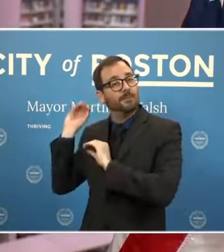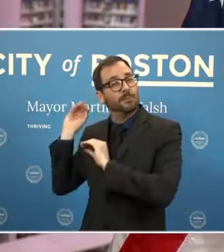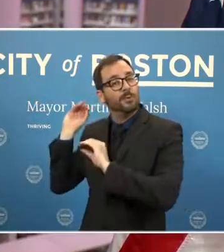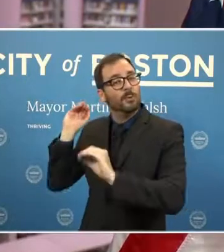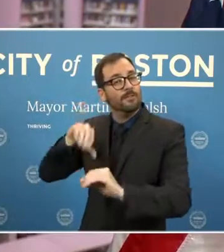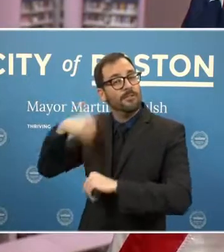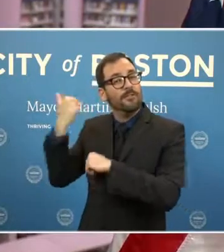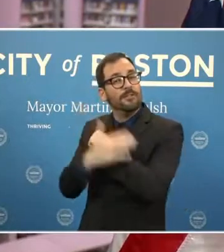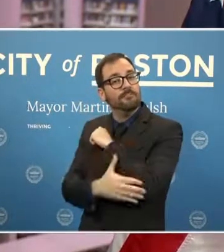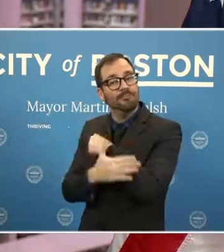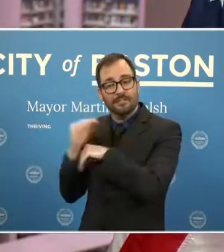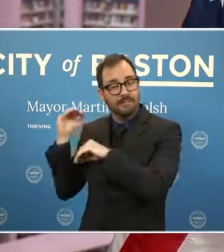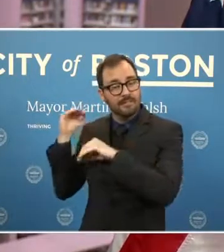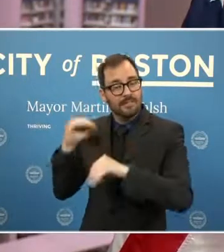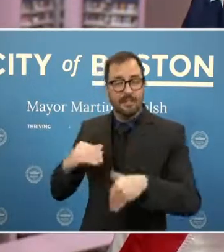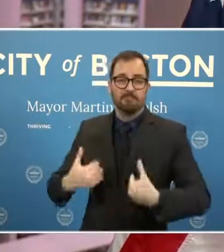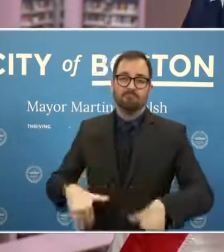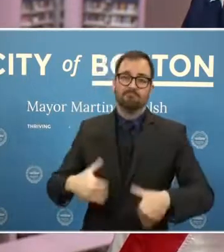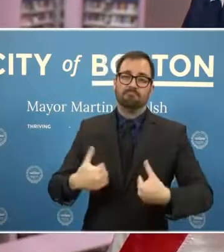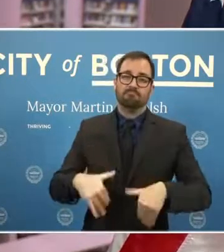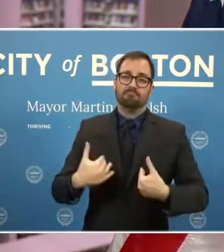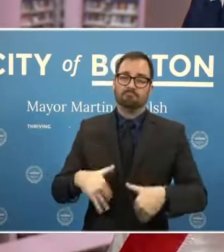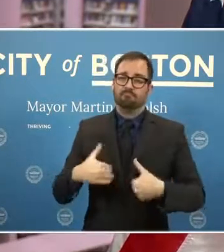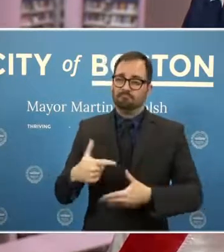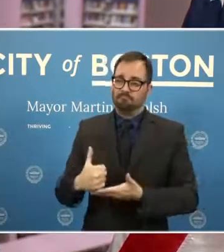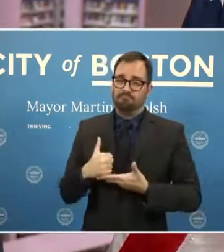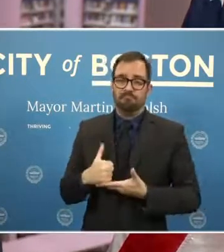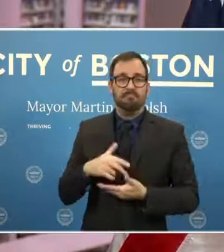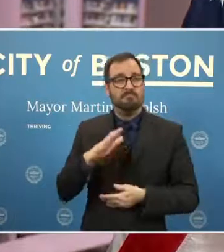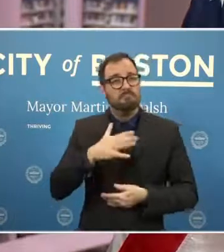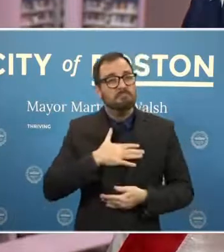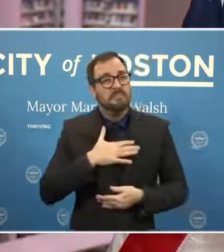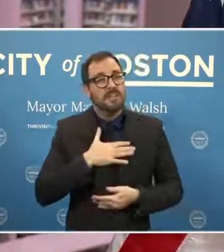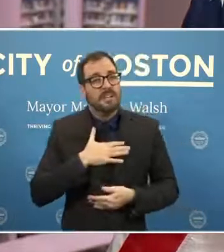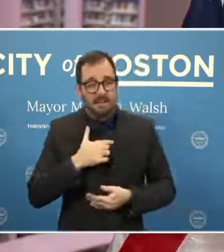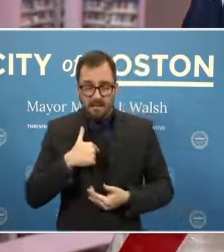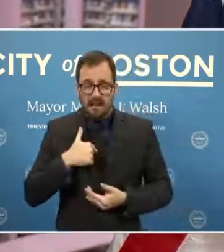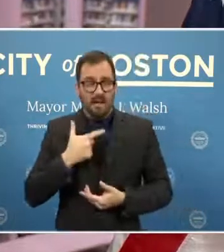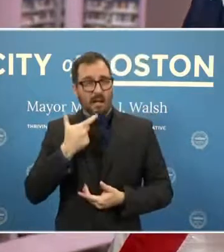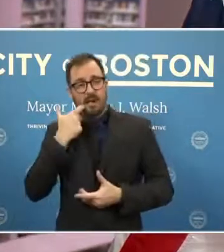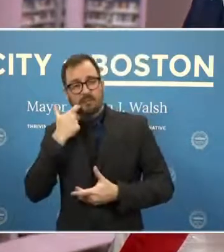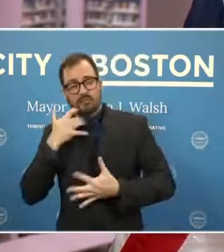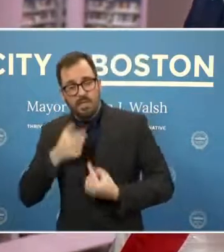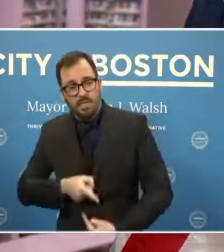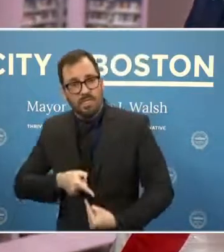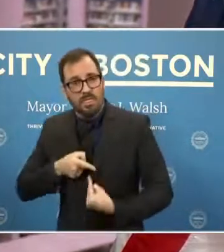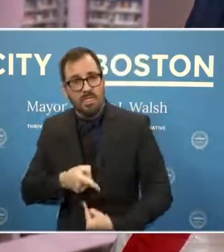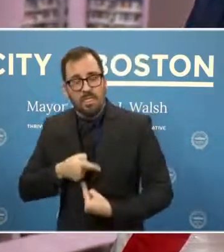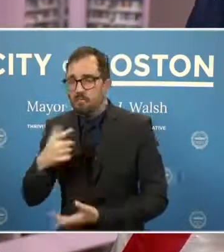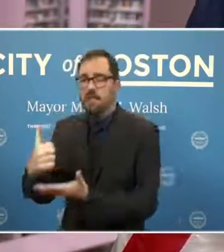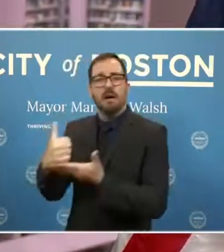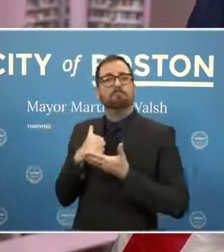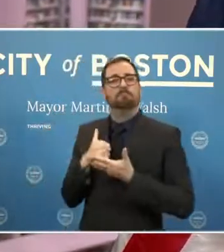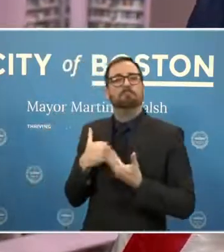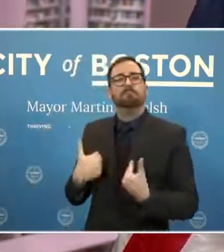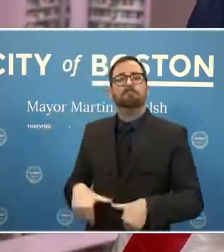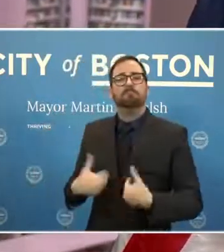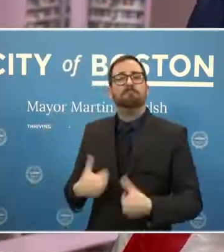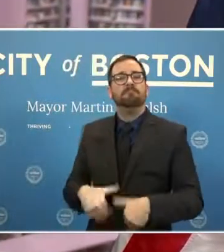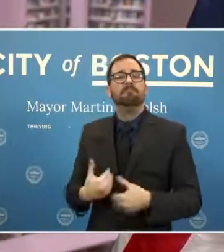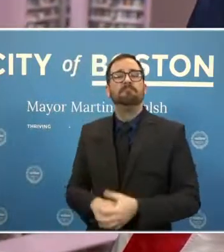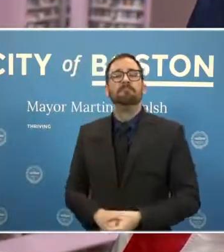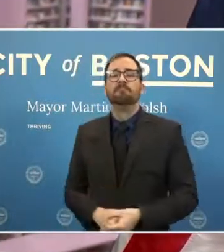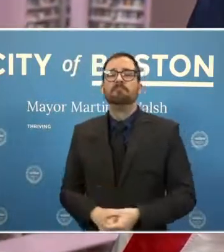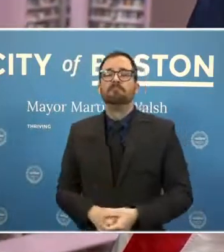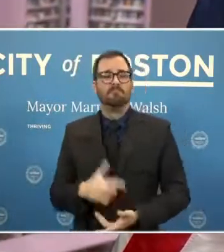This is the city where I fought side by side with you for marriage equality, immigrant rights, addiction treatment, criminal justice reform, education funding, and